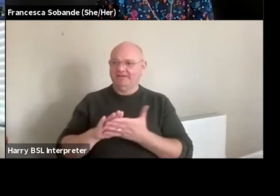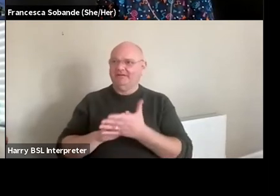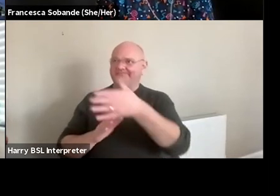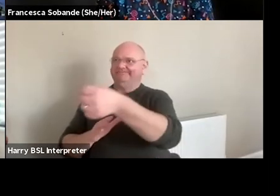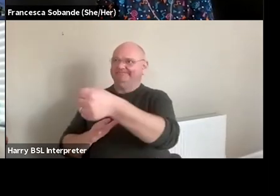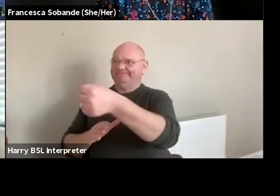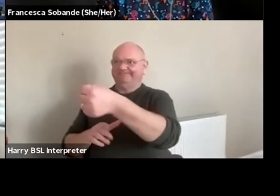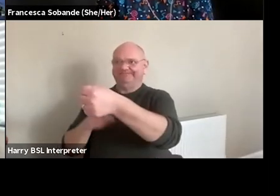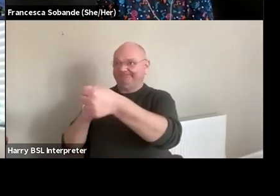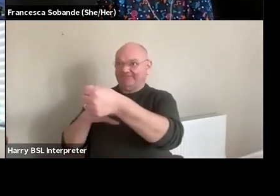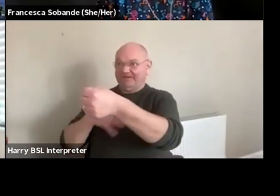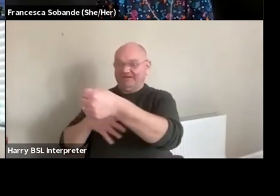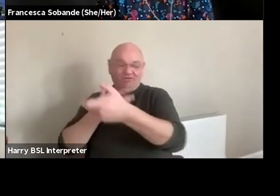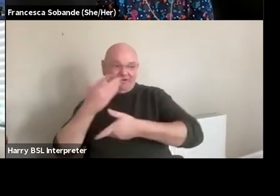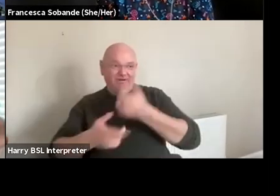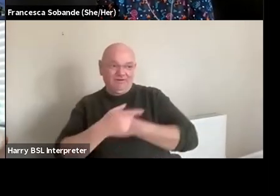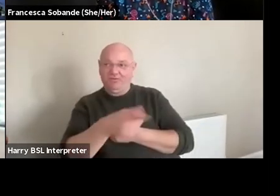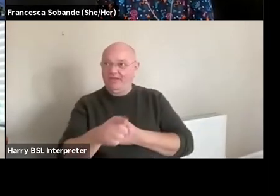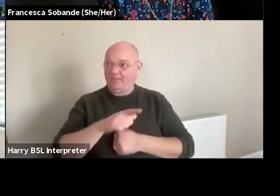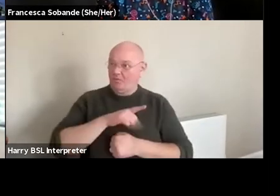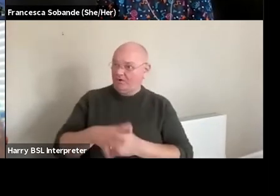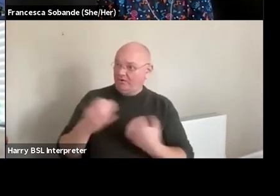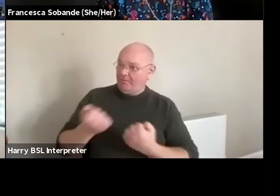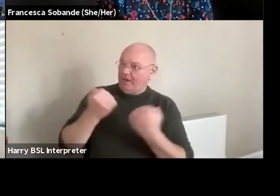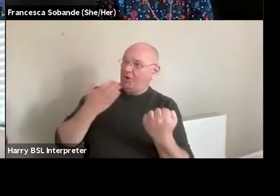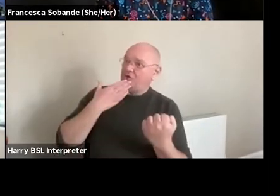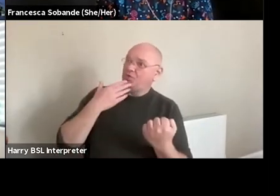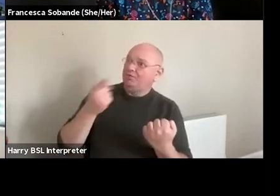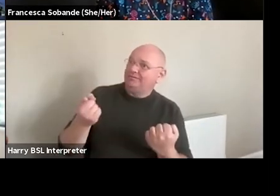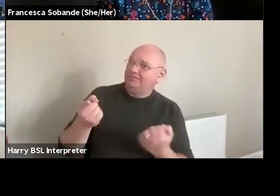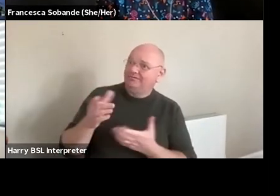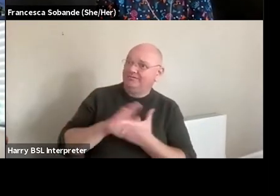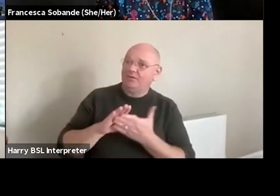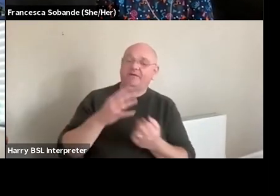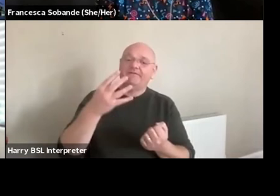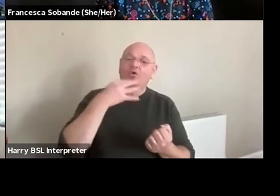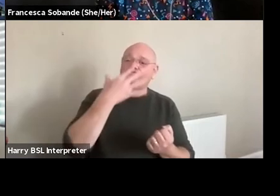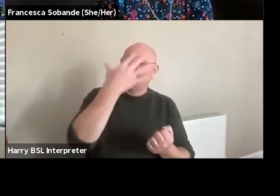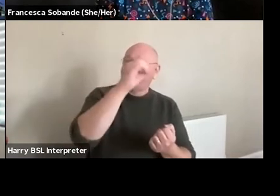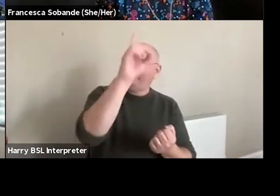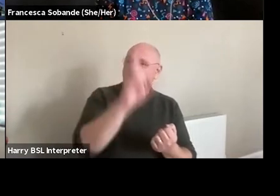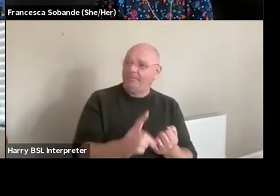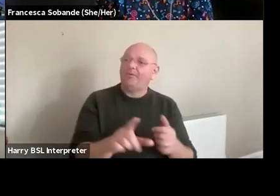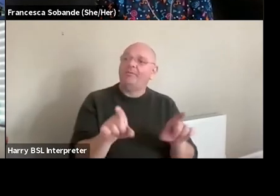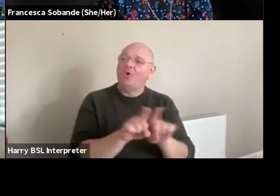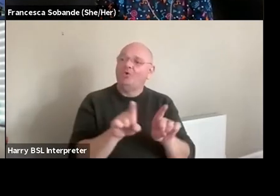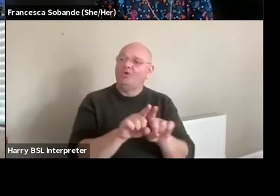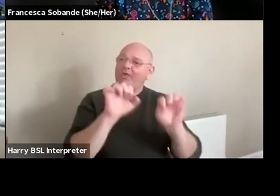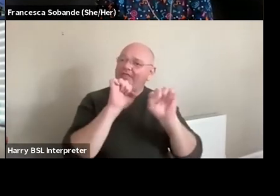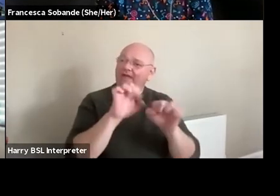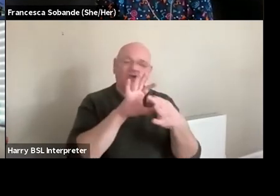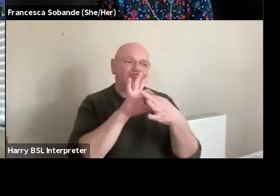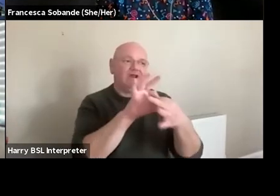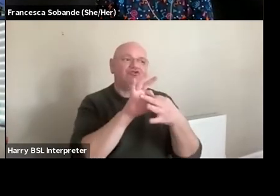not only to the 450 people who were there, but to the relationships those 450 people had with their sending organizations. These